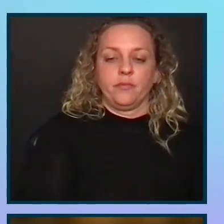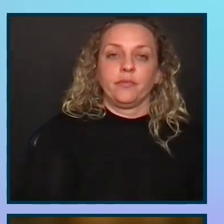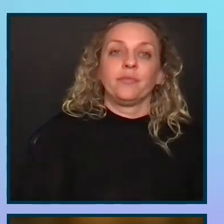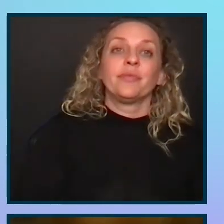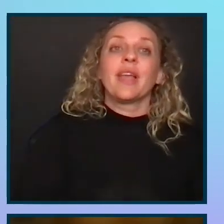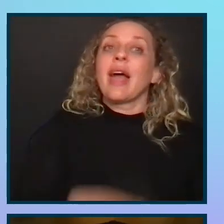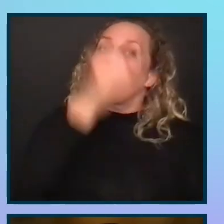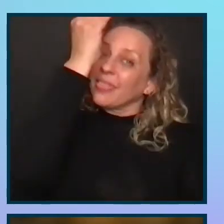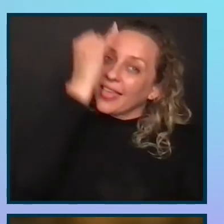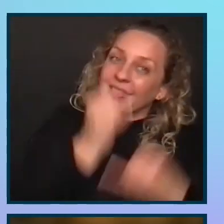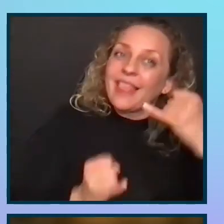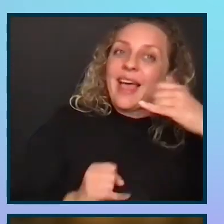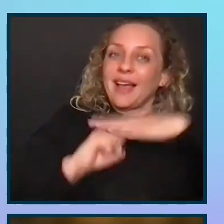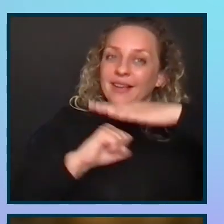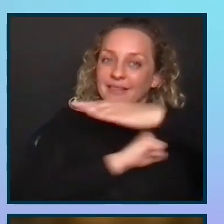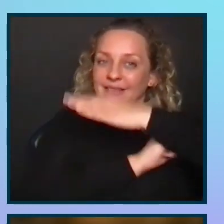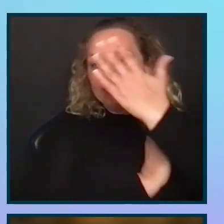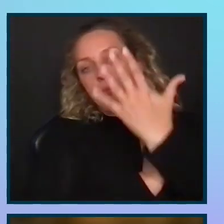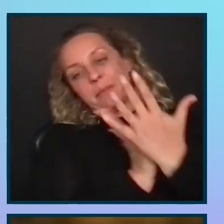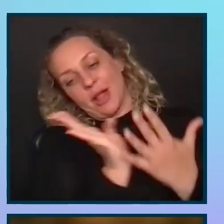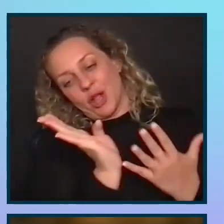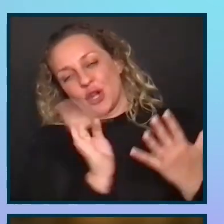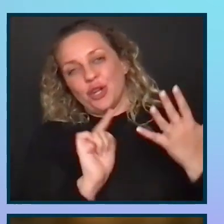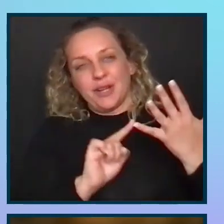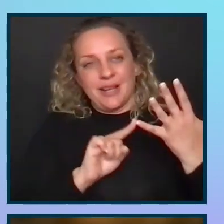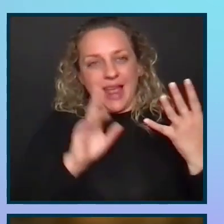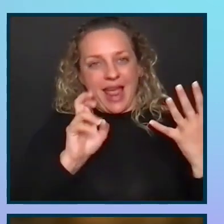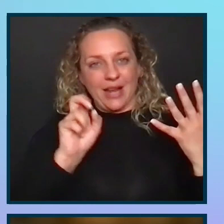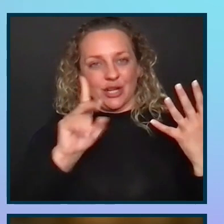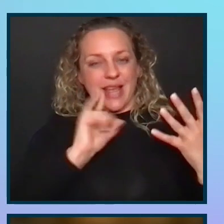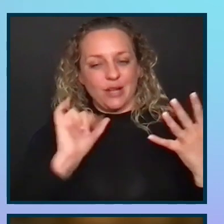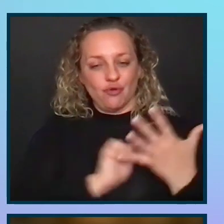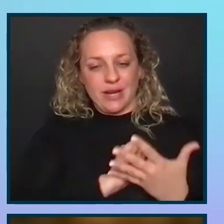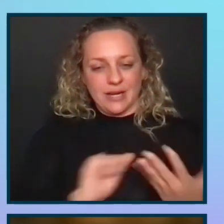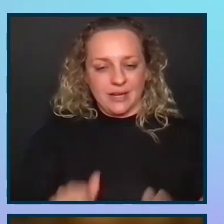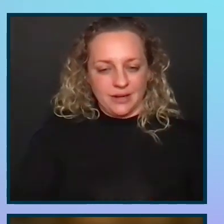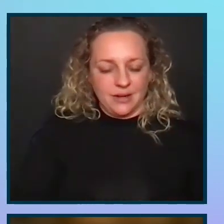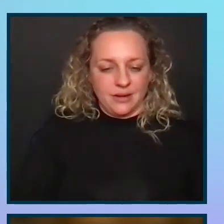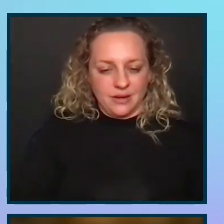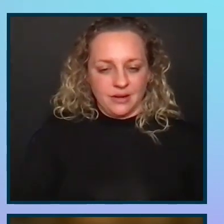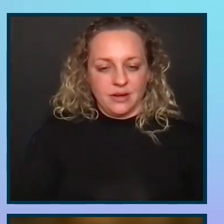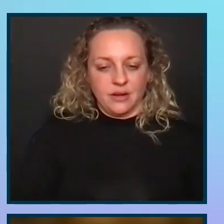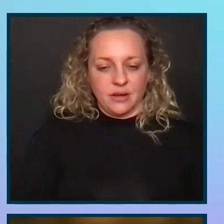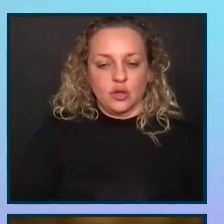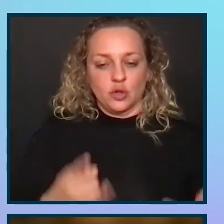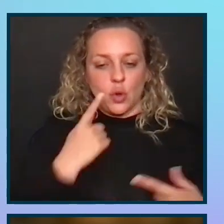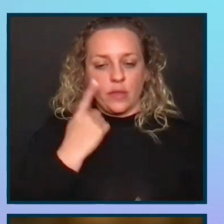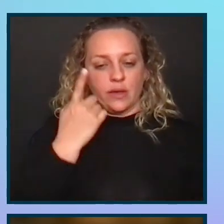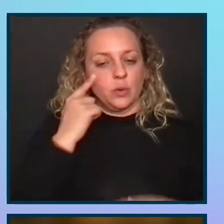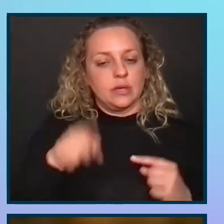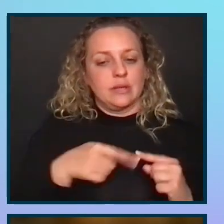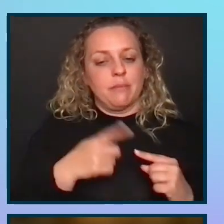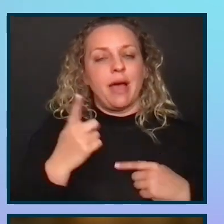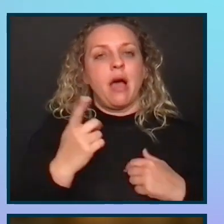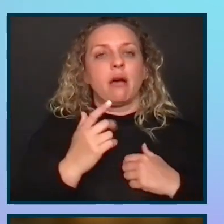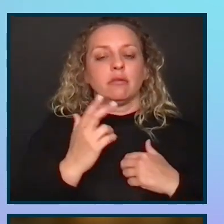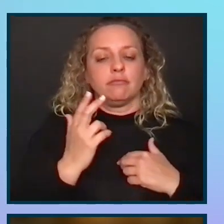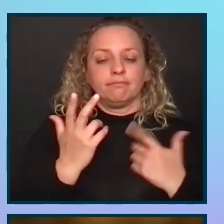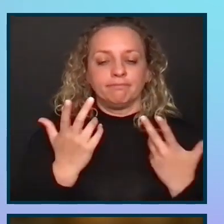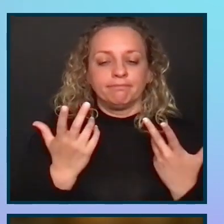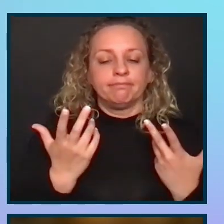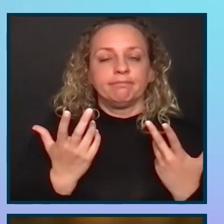And the last pillar that we have here is education and training. And so this one is about building